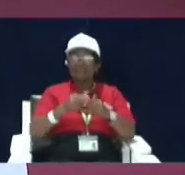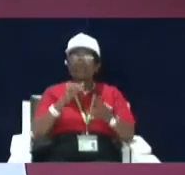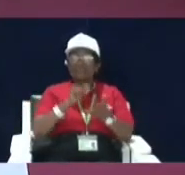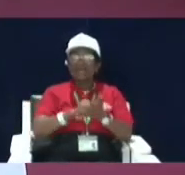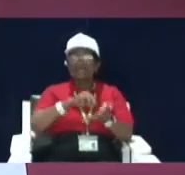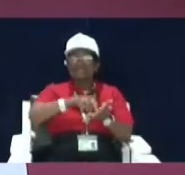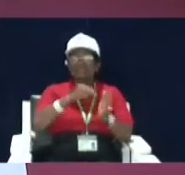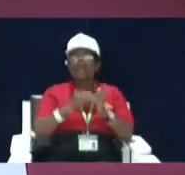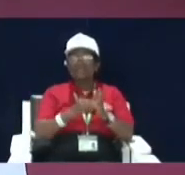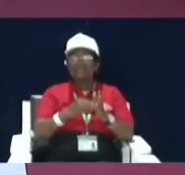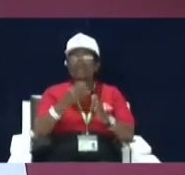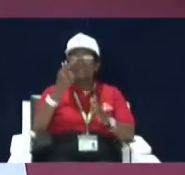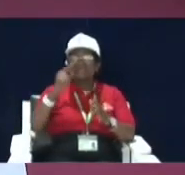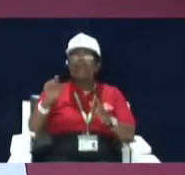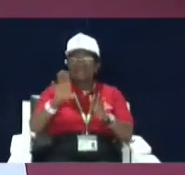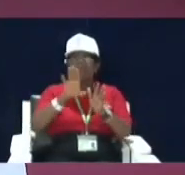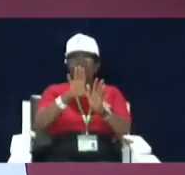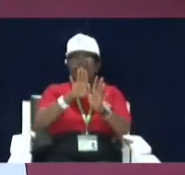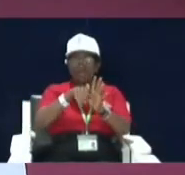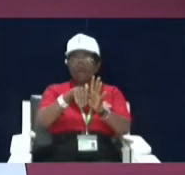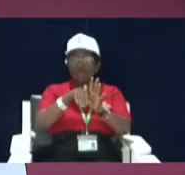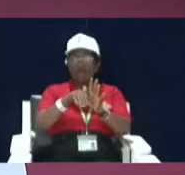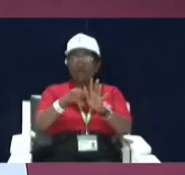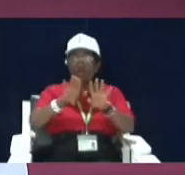door opener.